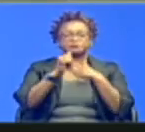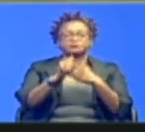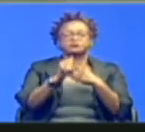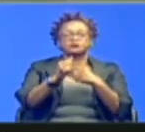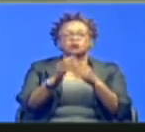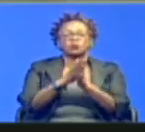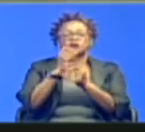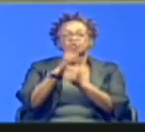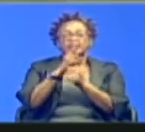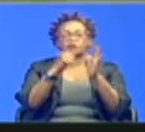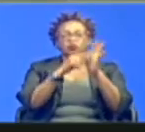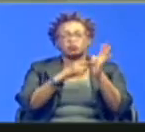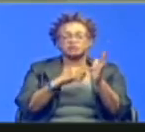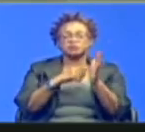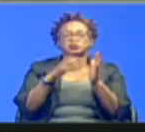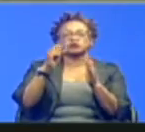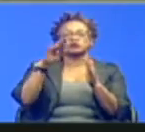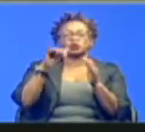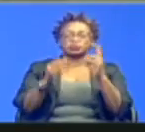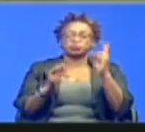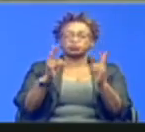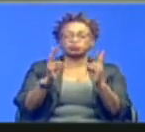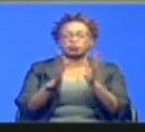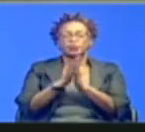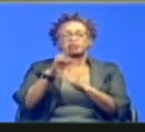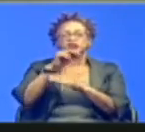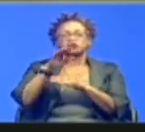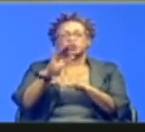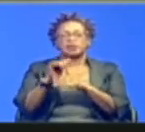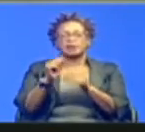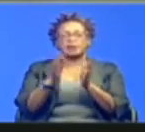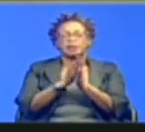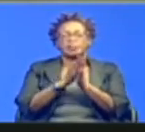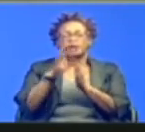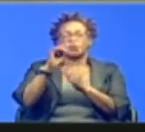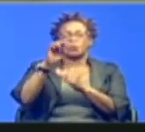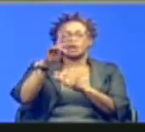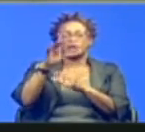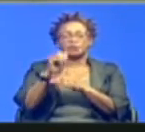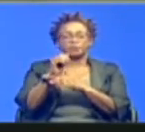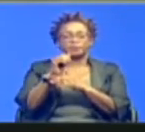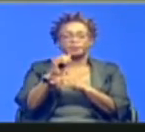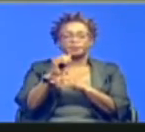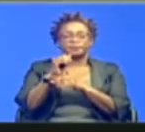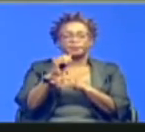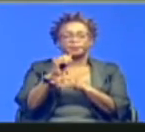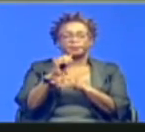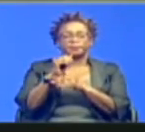12 goals. Sony Sugar drew 2-2 with Nzoia Sugar at the Awendo Green Stadium.